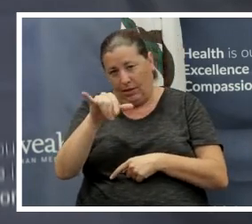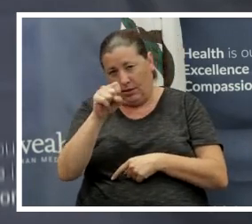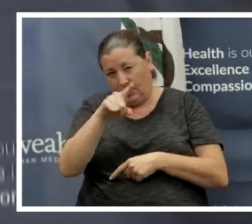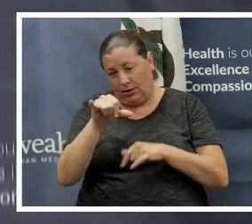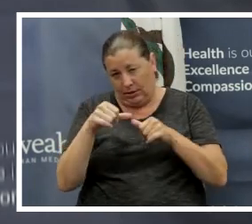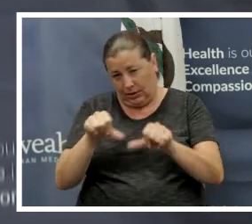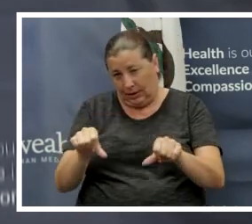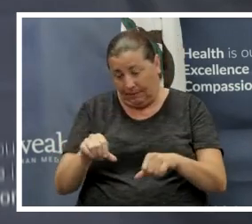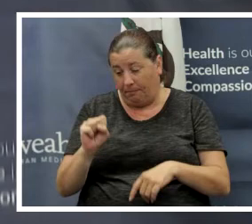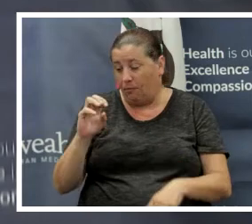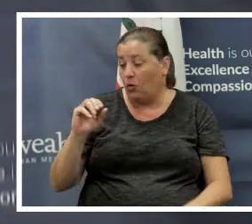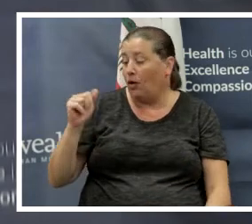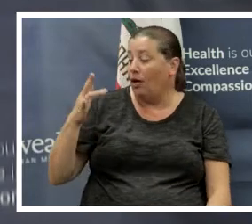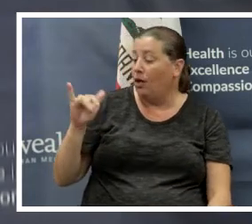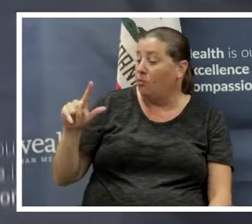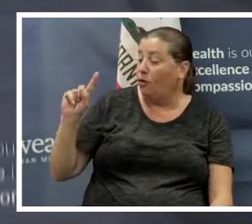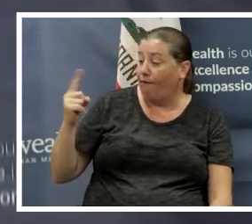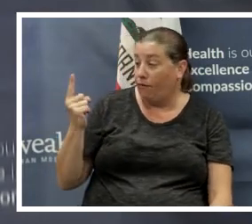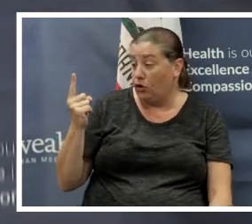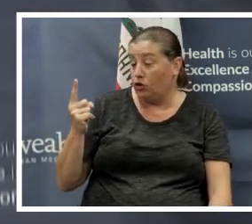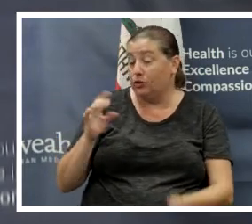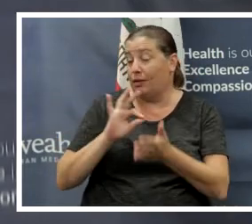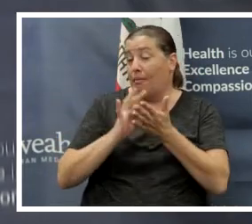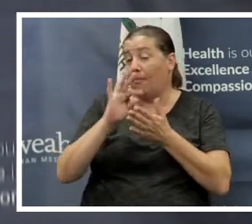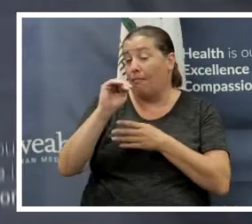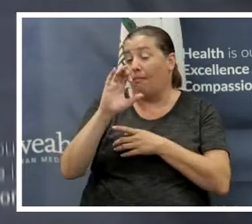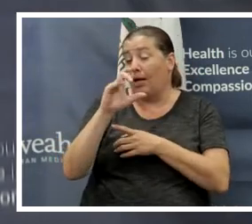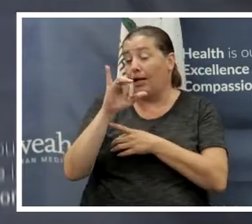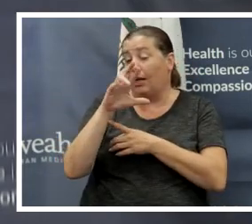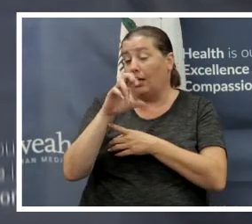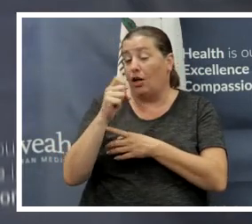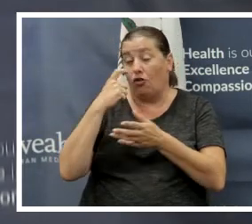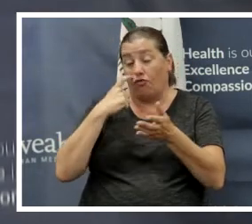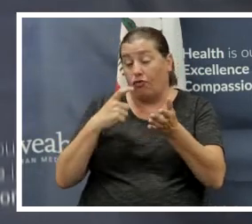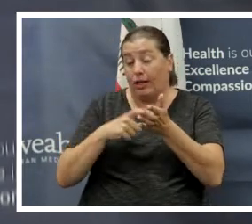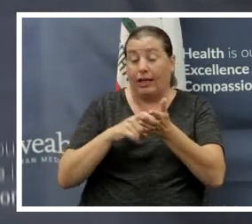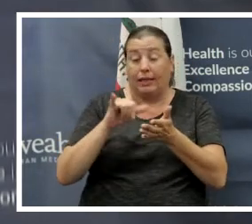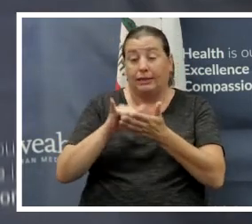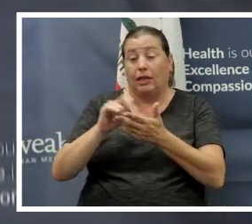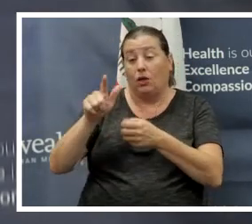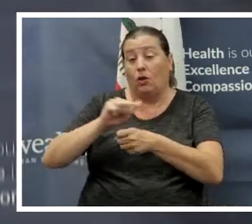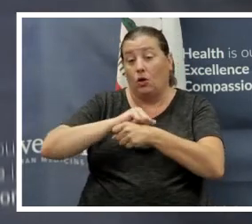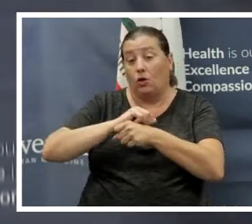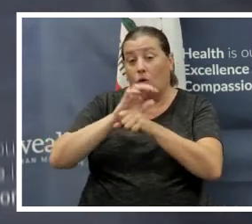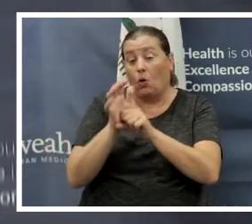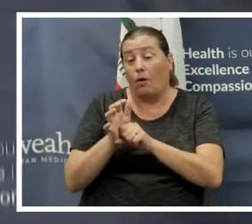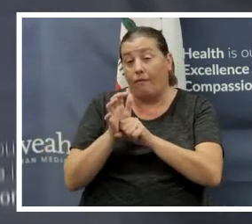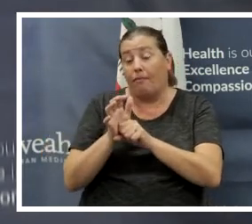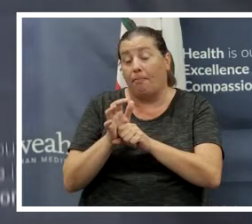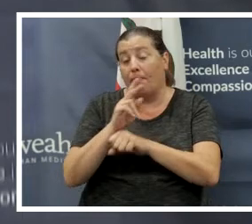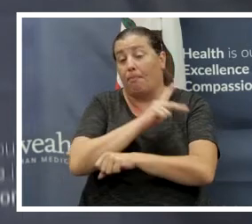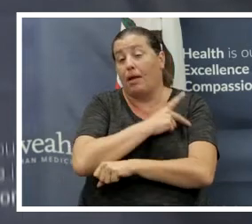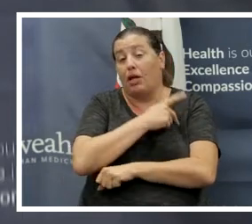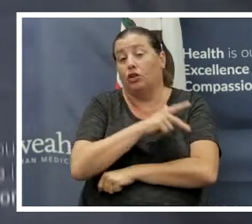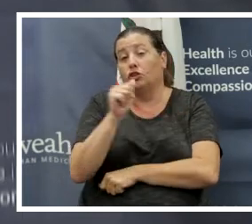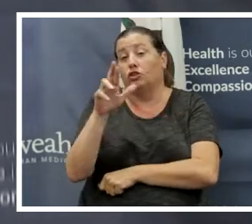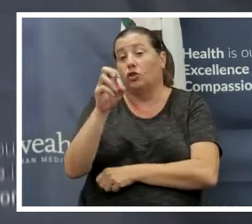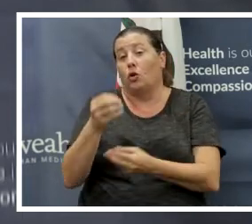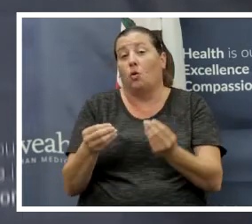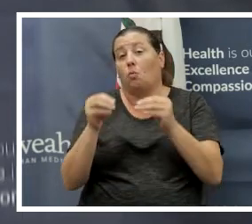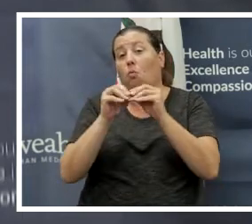1st, Medicare recognized that COVID patients are more resource intensive. So